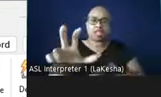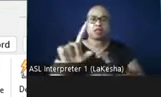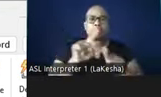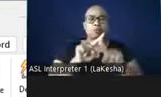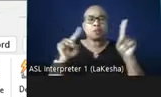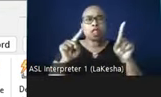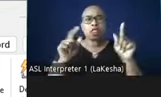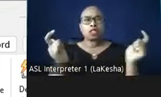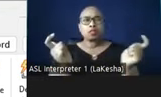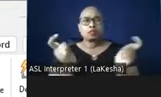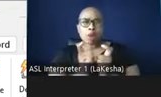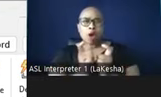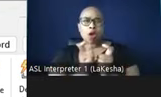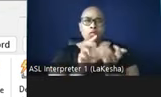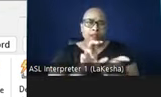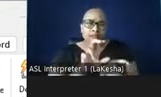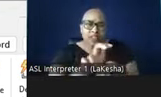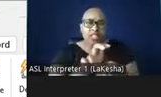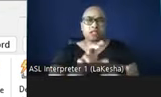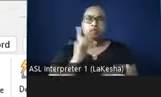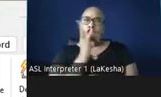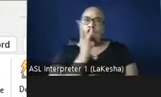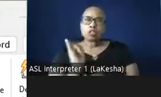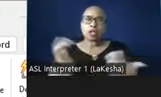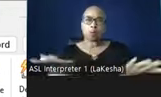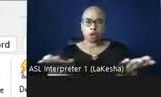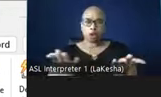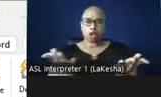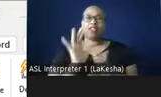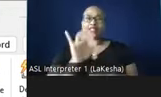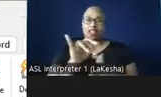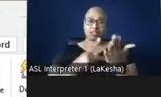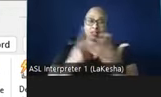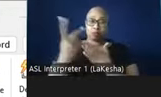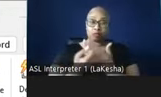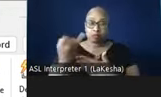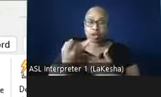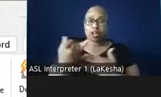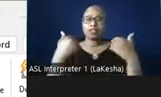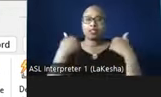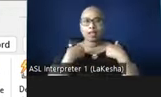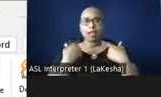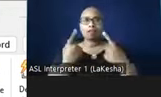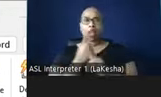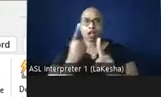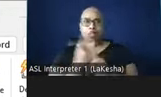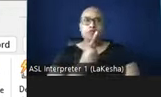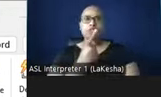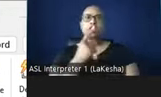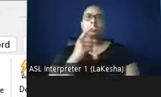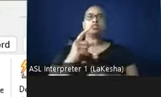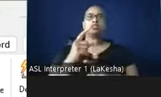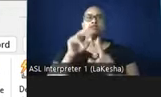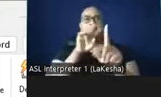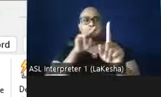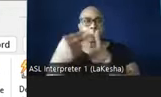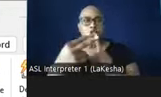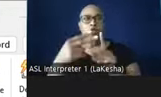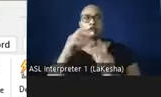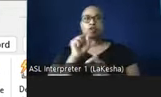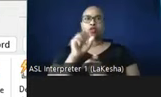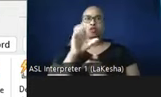scale investment looks like? And we said it's definitely a project that has an accurate scope that's somewhere south